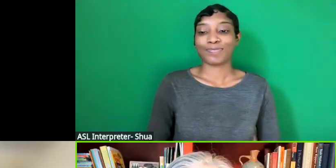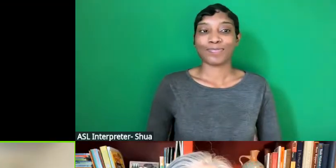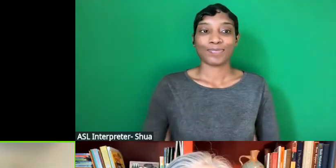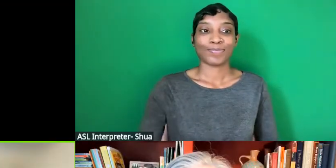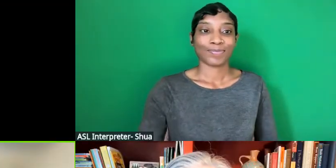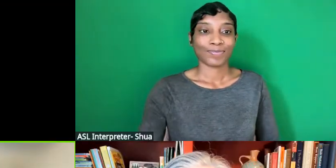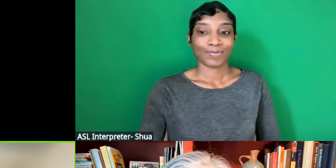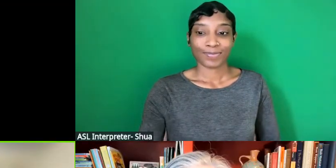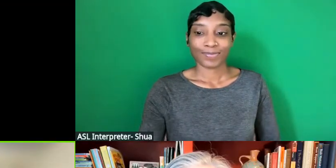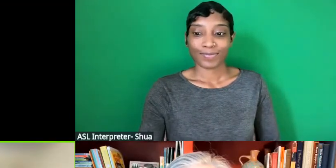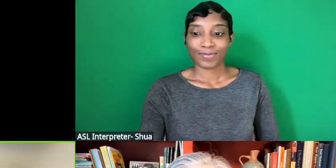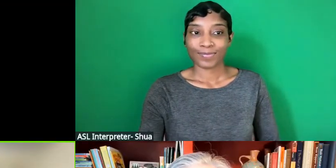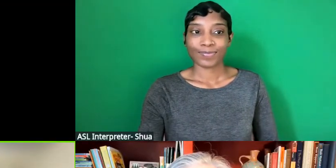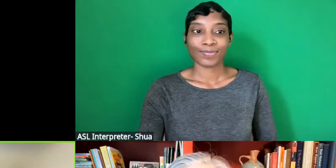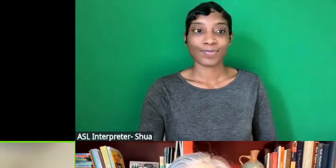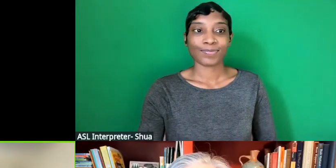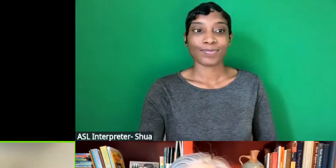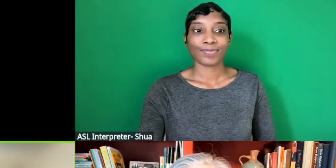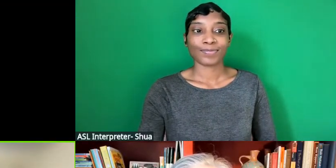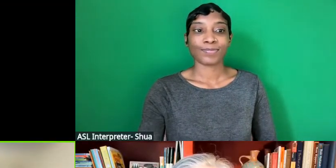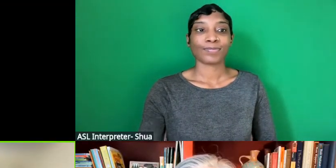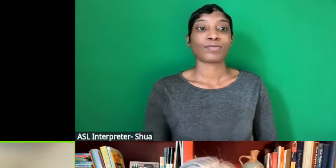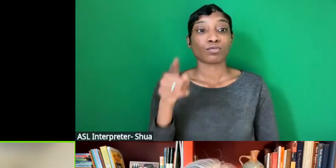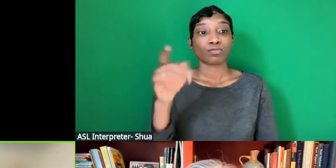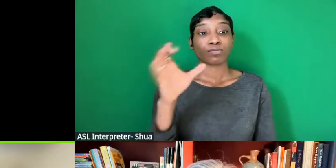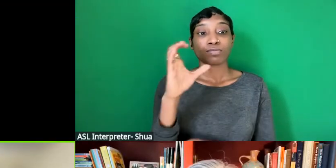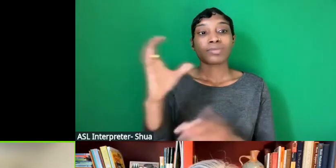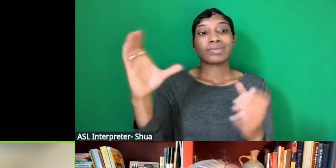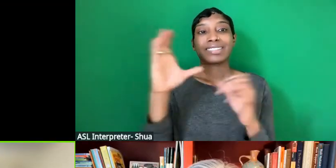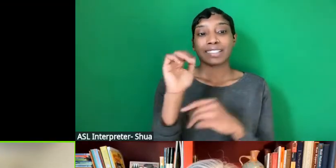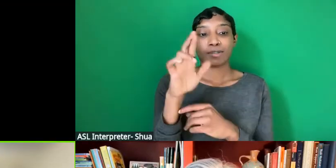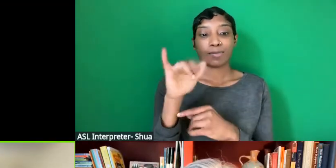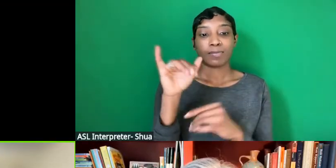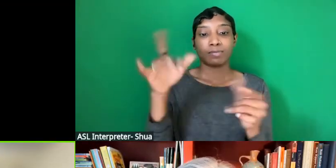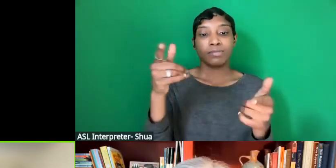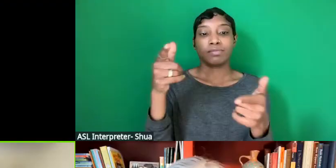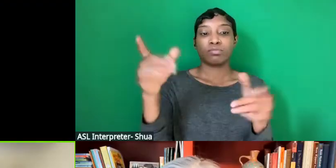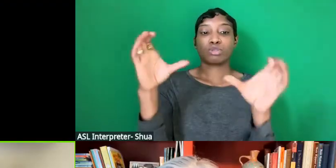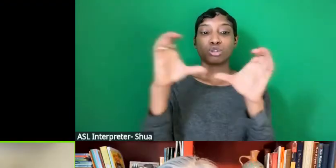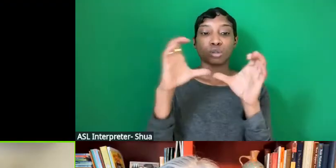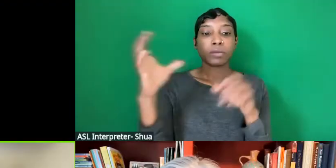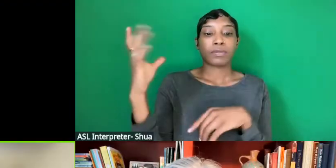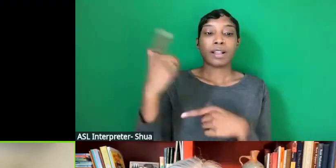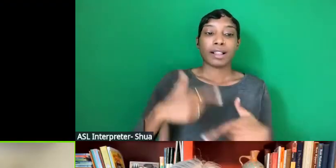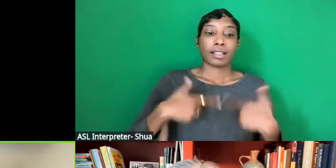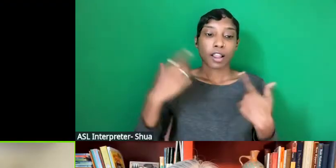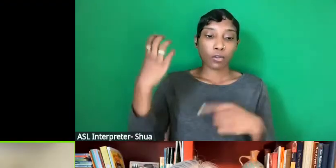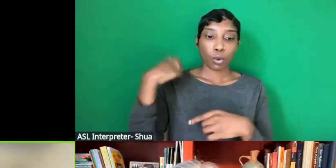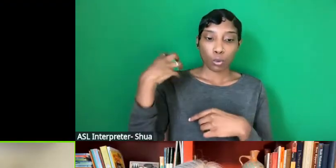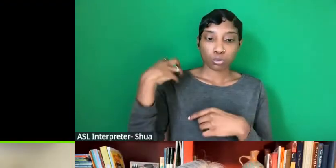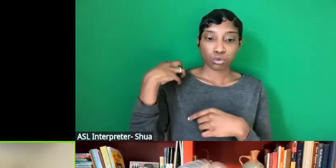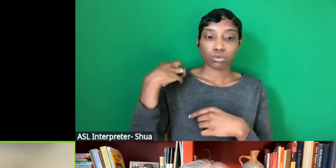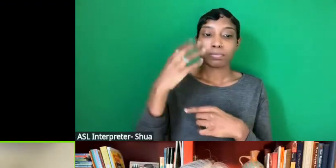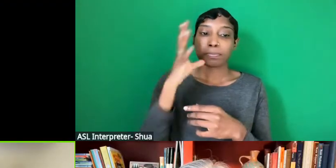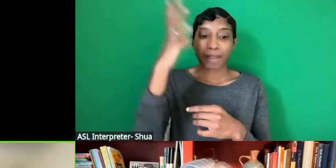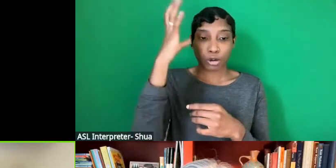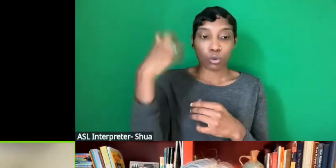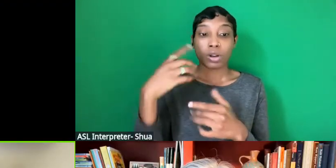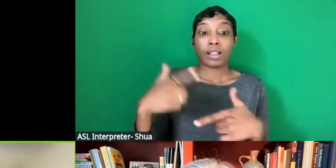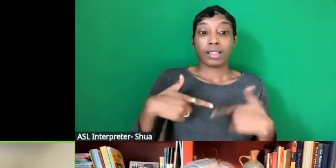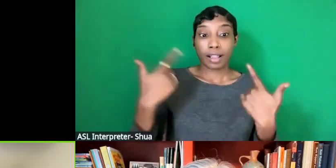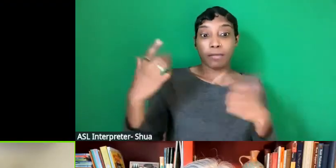Carrie is a certified parent coach, a certified life coach, and worked as a classroom teacher for 26 years. She was